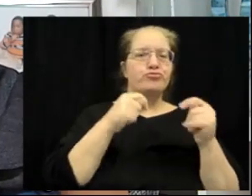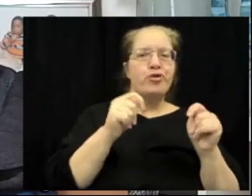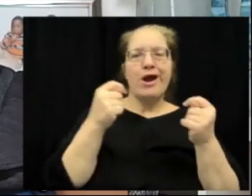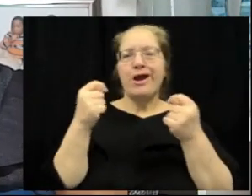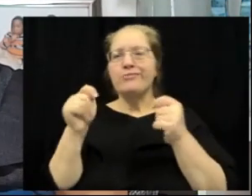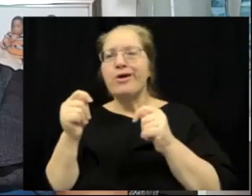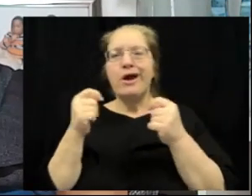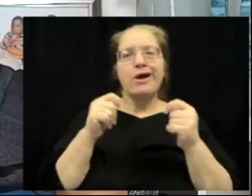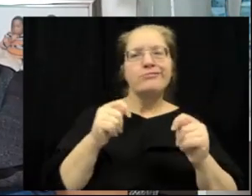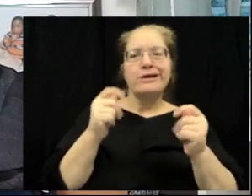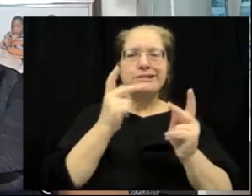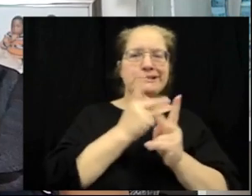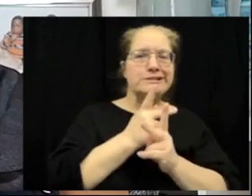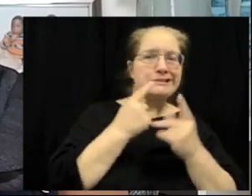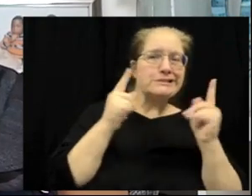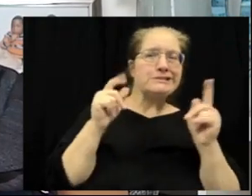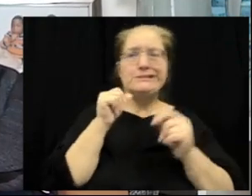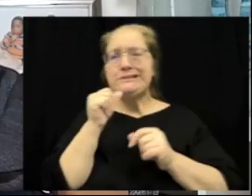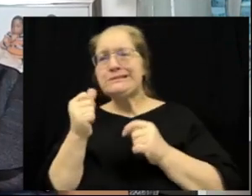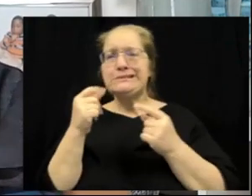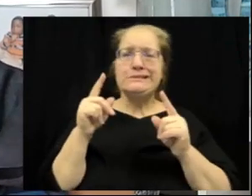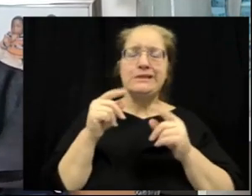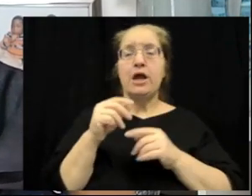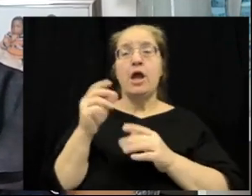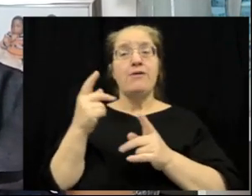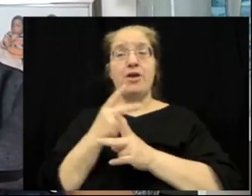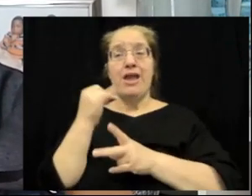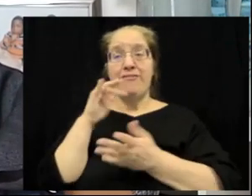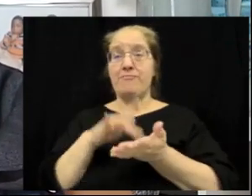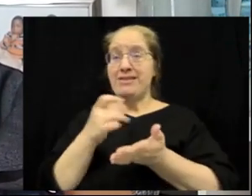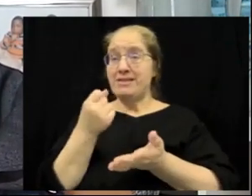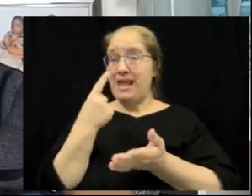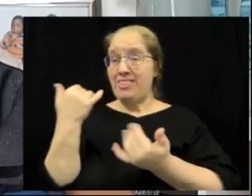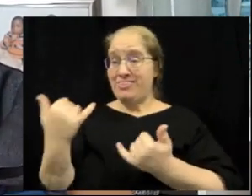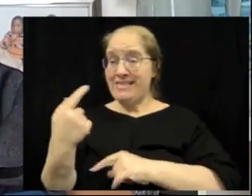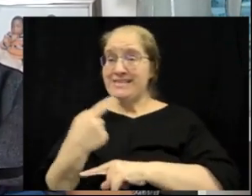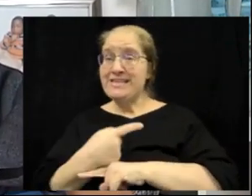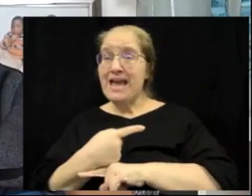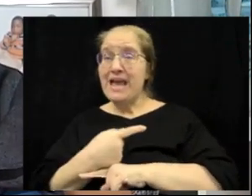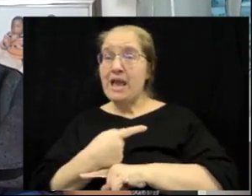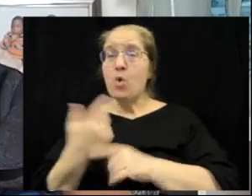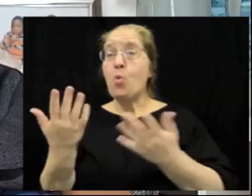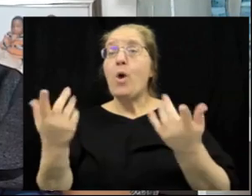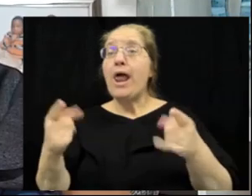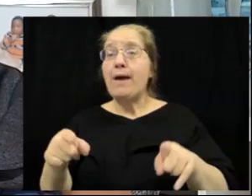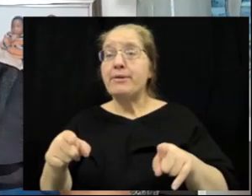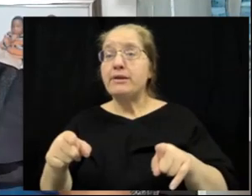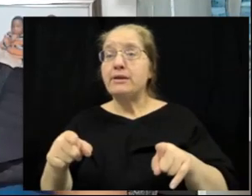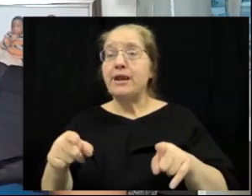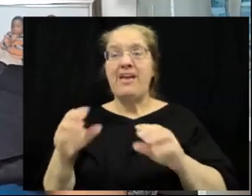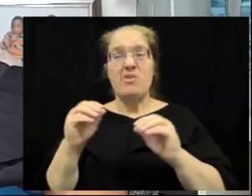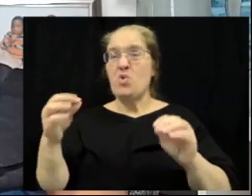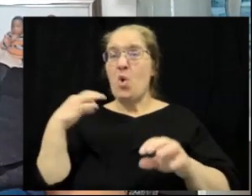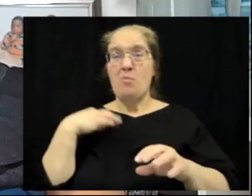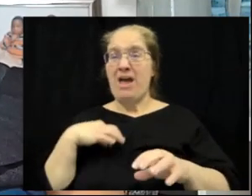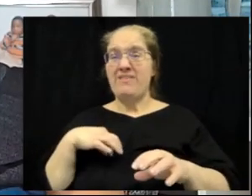if, he takes the medication this day, how things turned out. And if there are no benefits, of